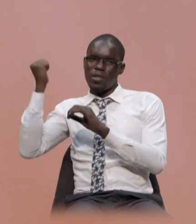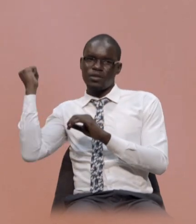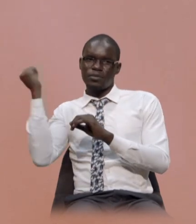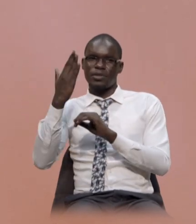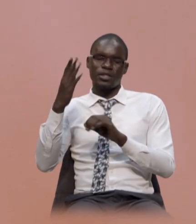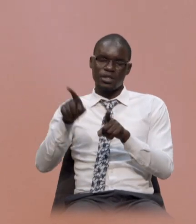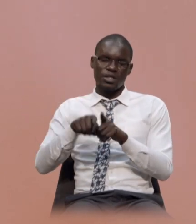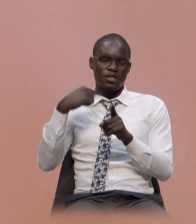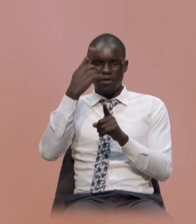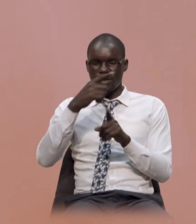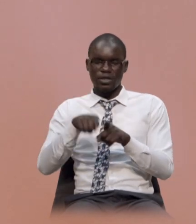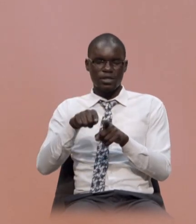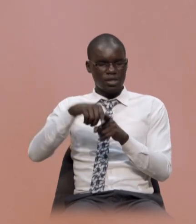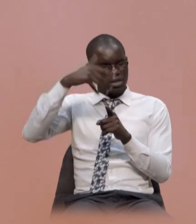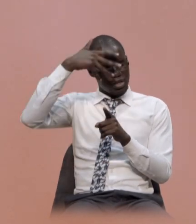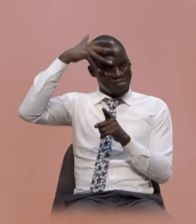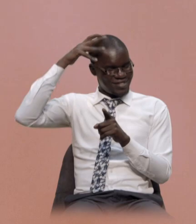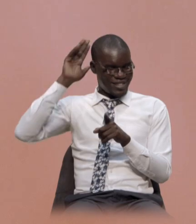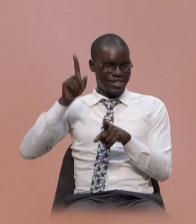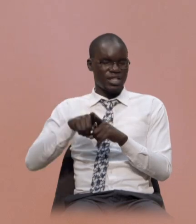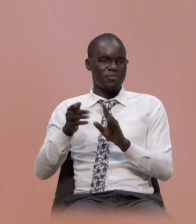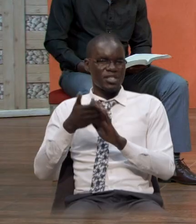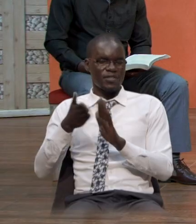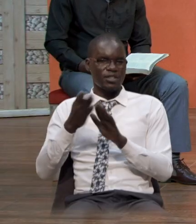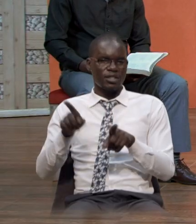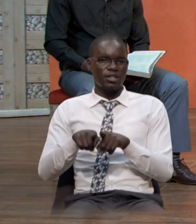lions, as quickly as mountain deer.